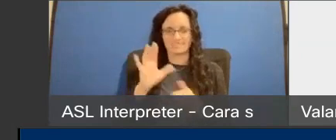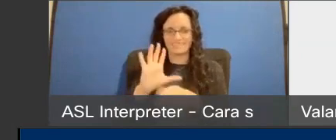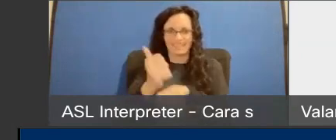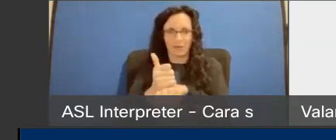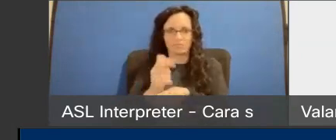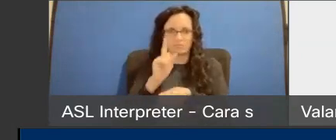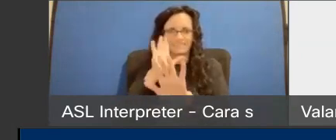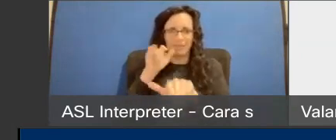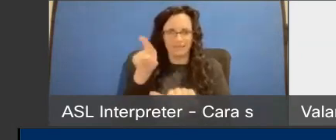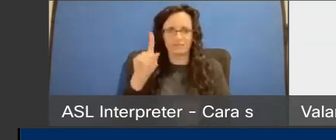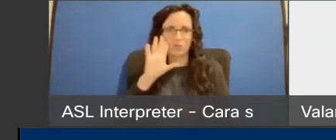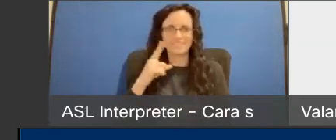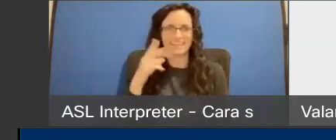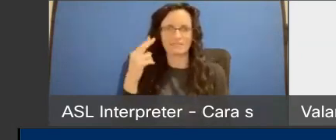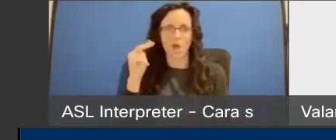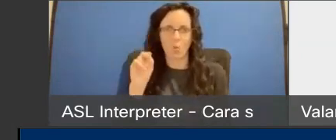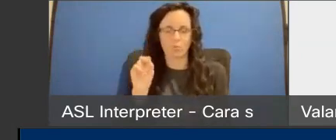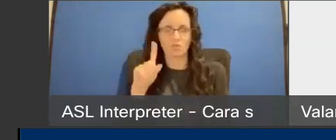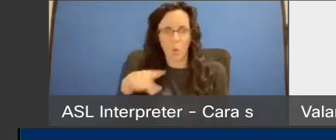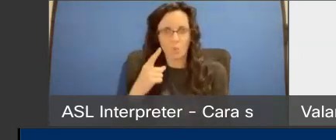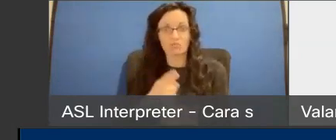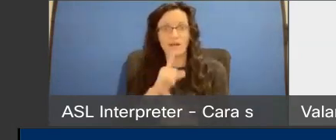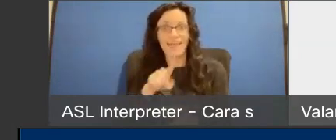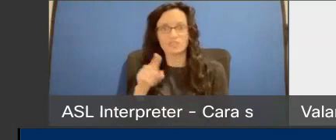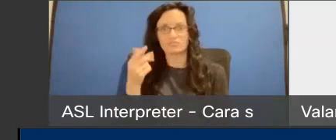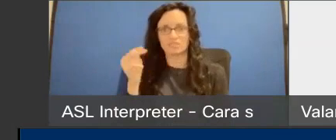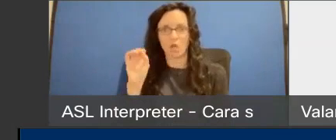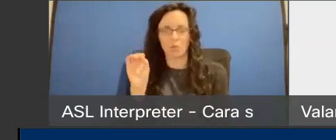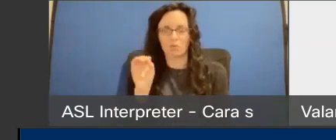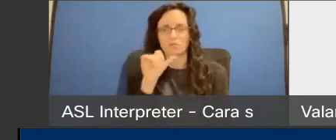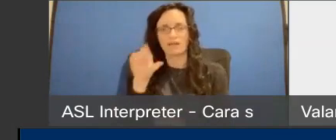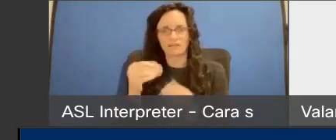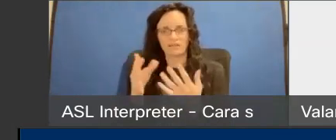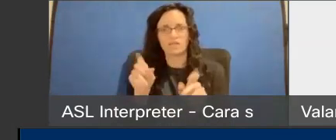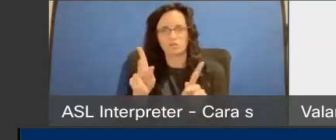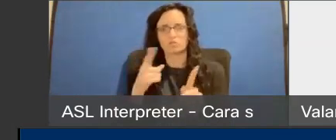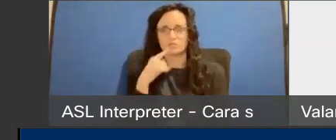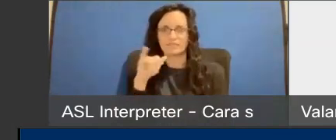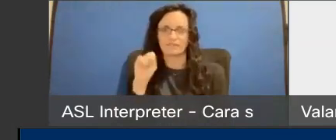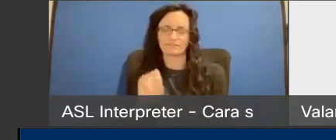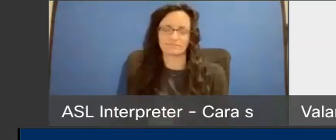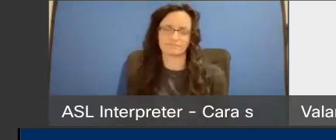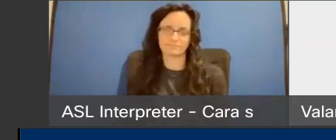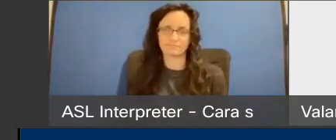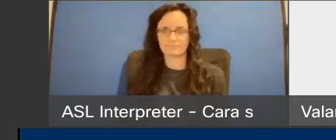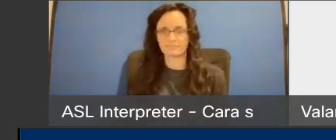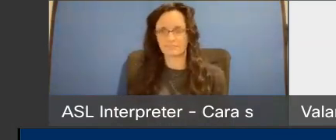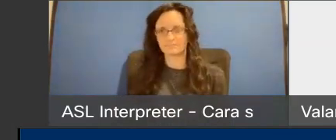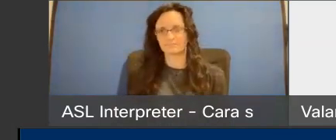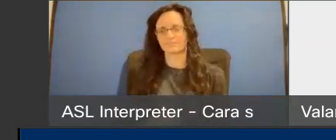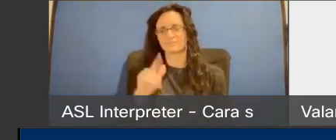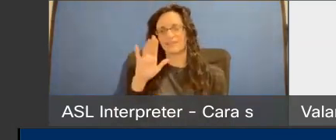no, the only right answer is no. You're not giving them an opportunity to say exactly. Yes. It's kind of, you know, it's funny. We one of our